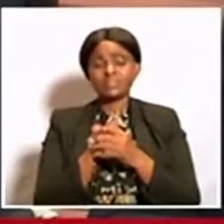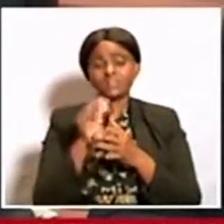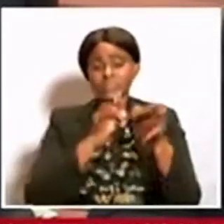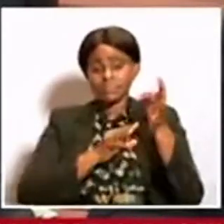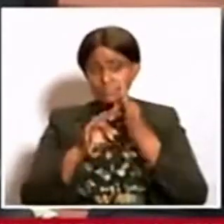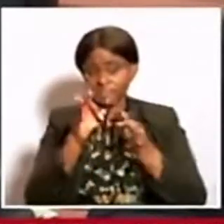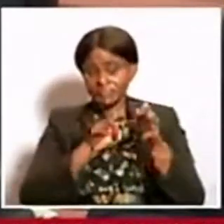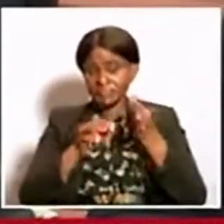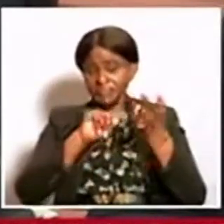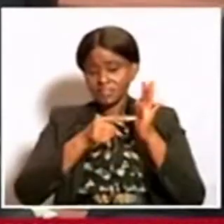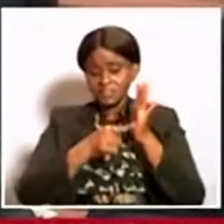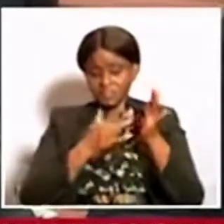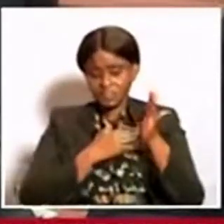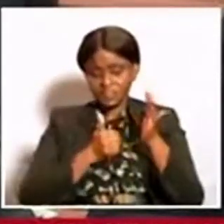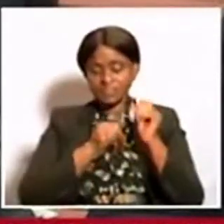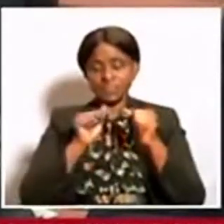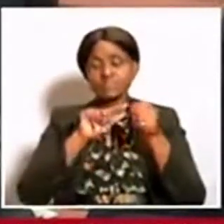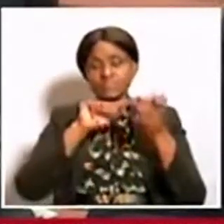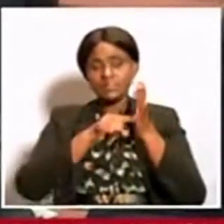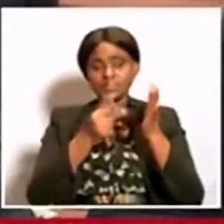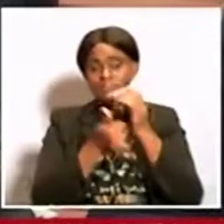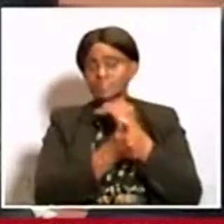this, I can highlight another one.